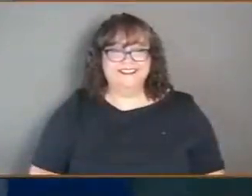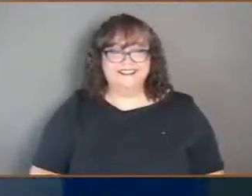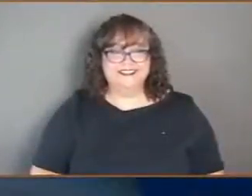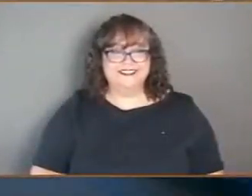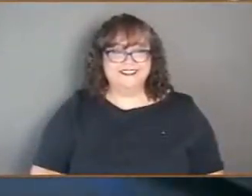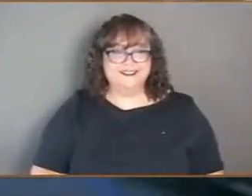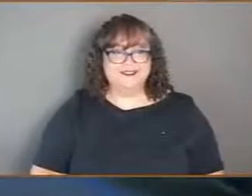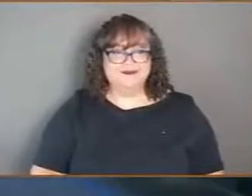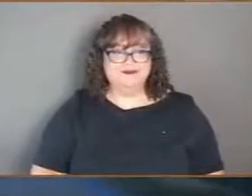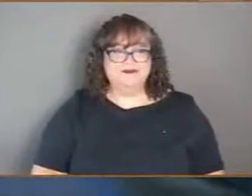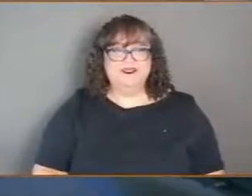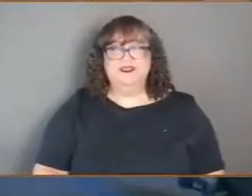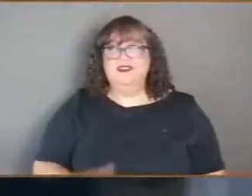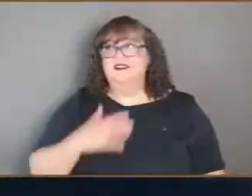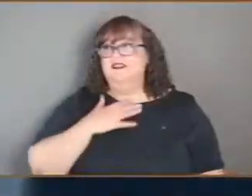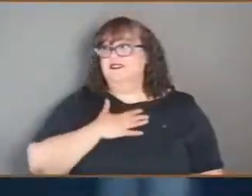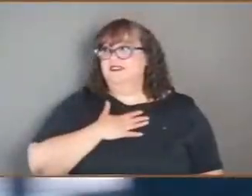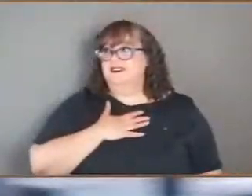Oh my God.